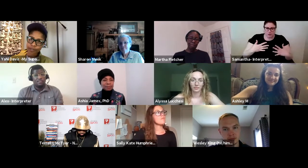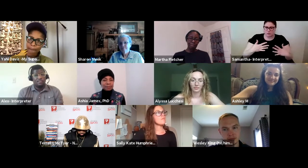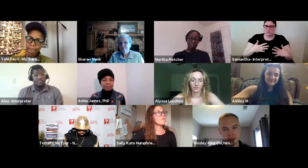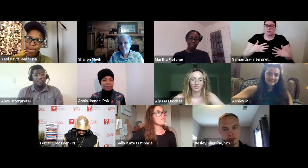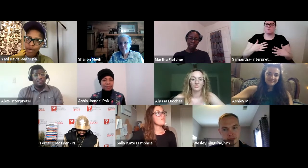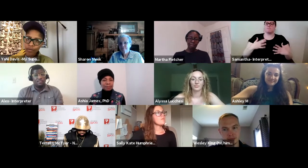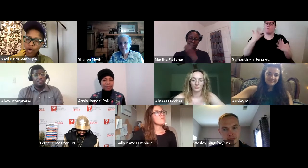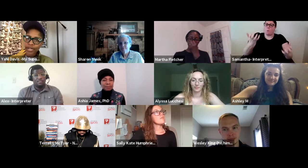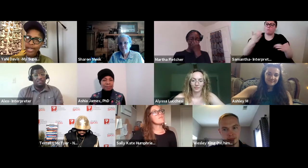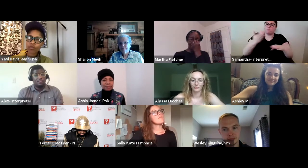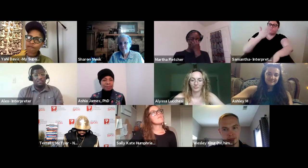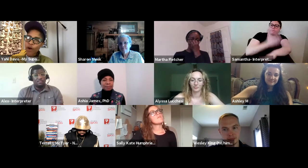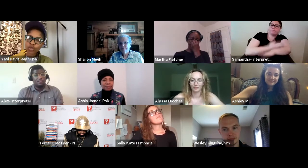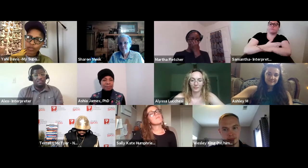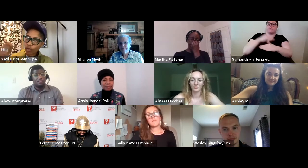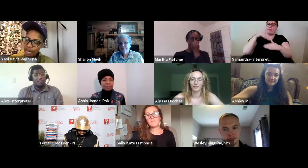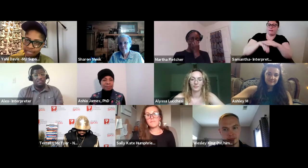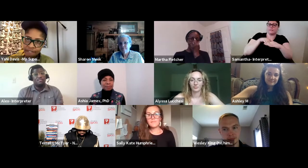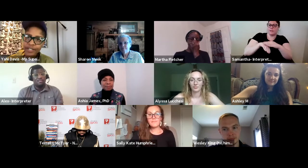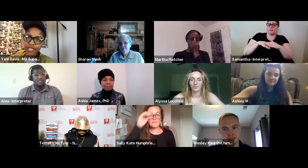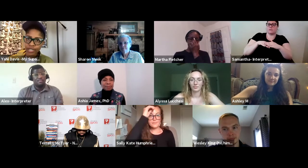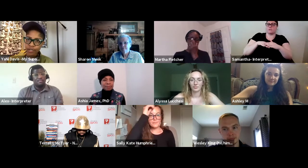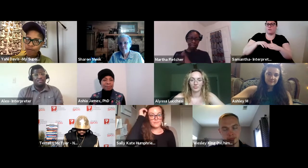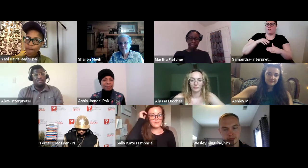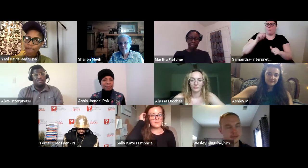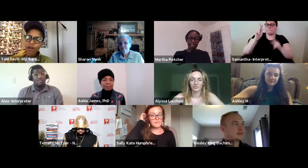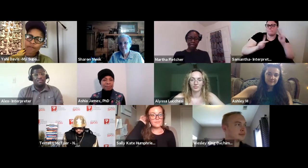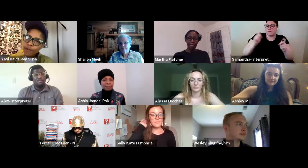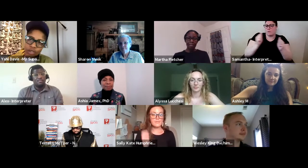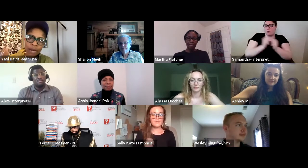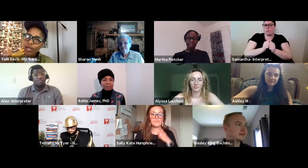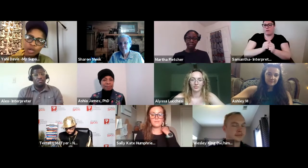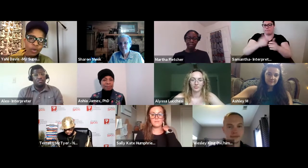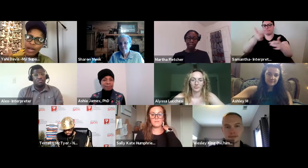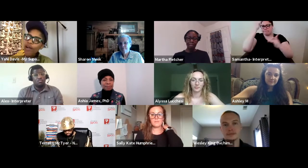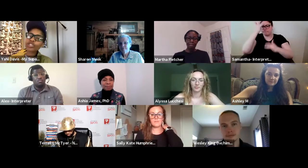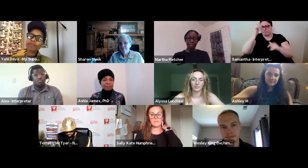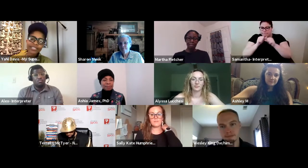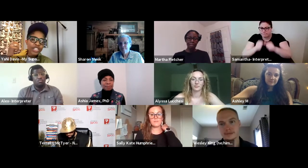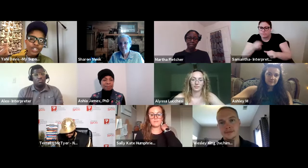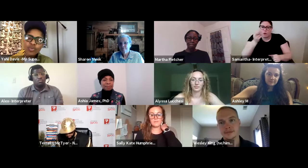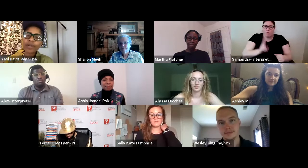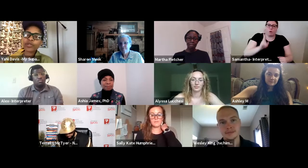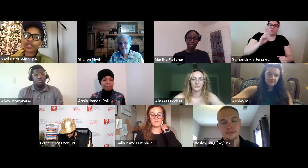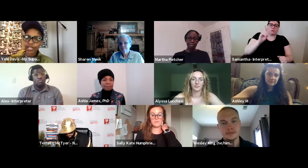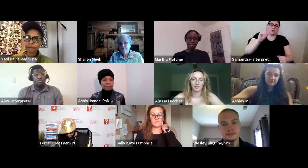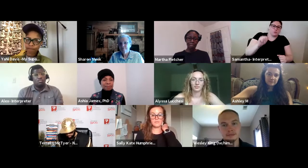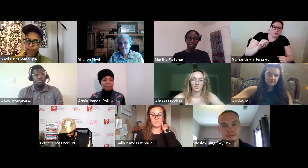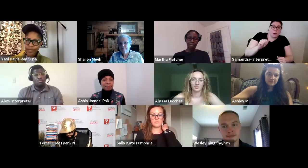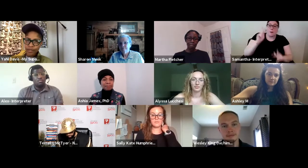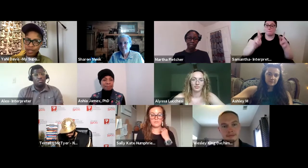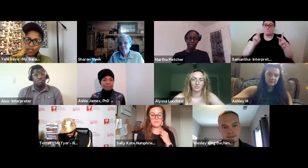disabilities. Okay, with folks with chronic differences, for folks that belong to our LGBTQ